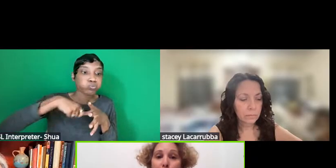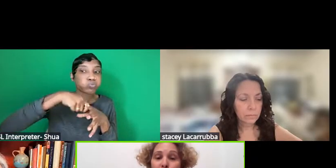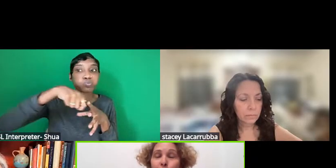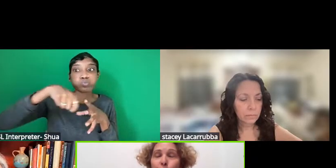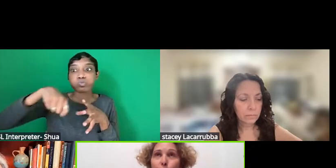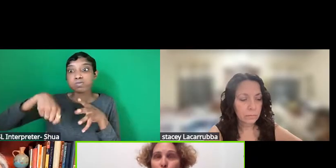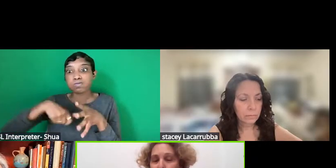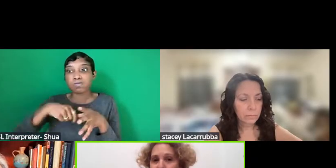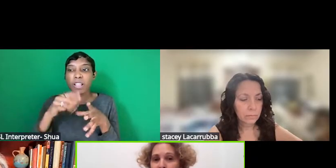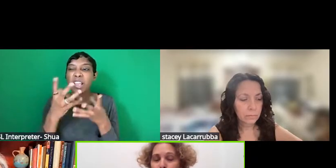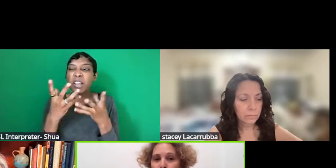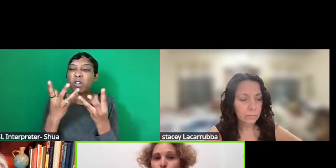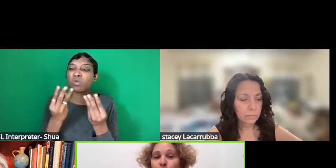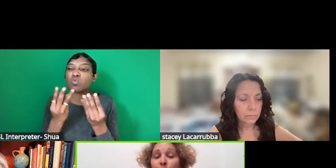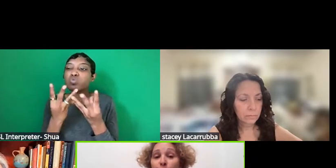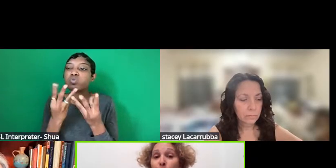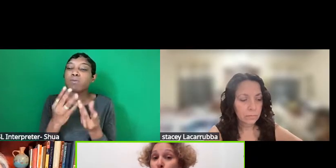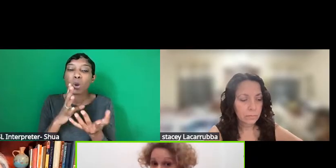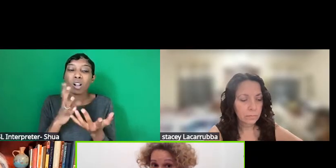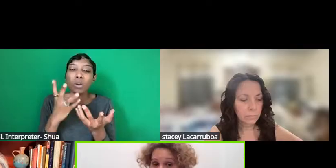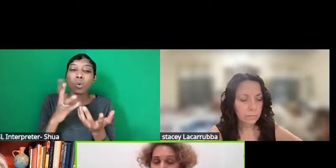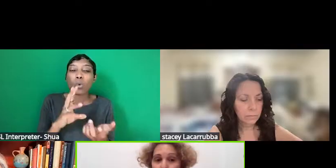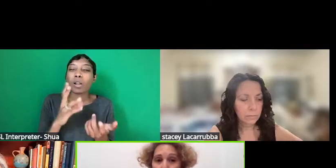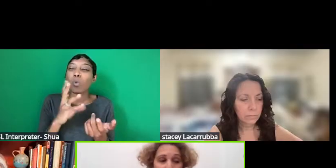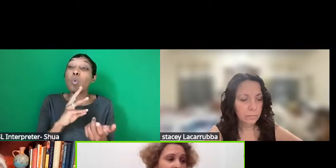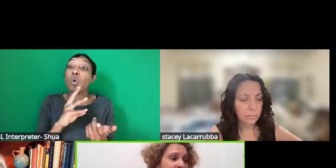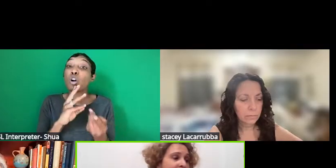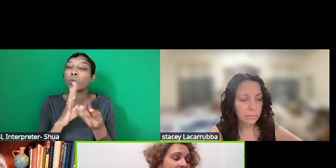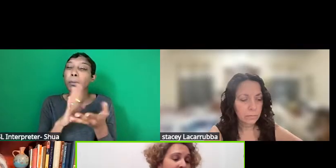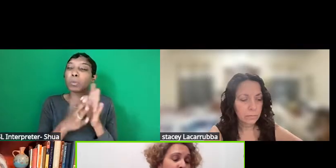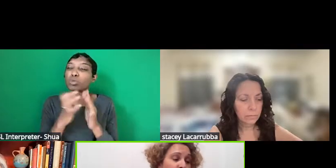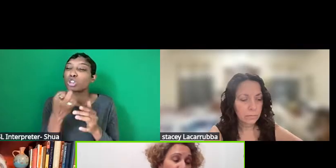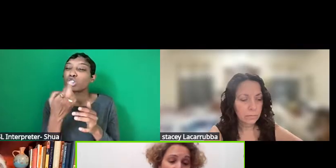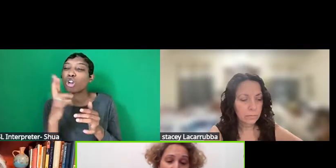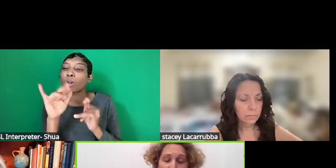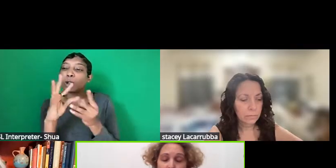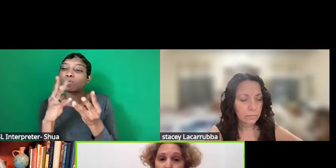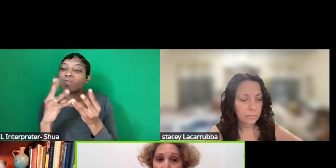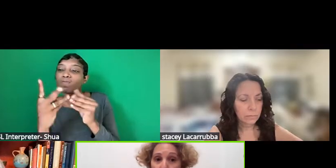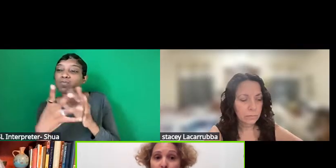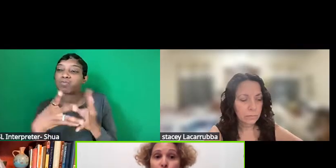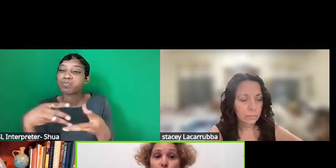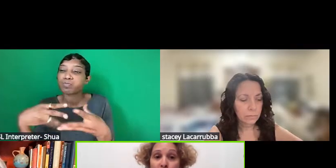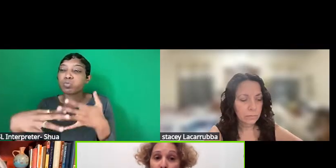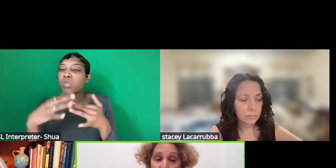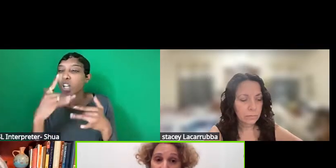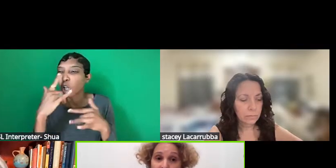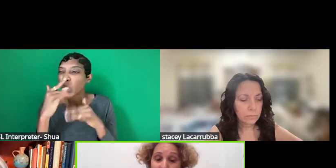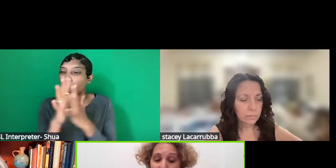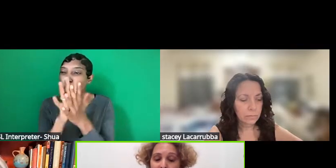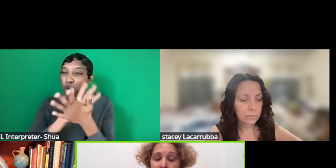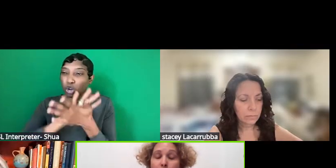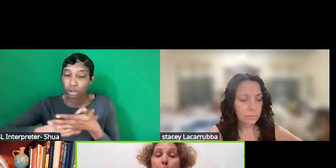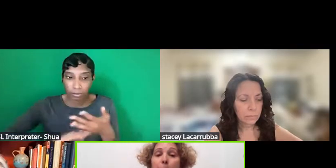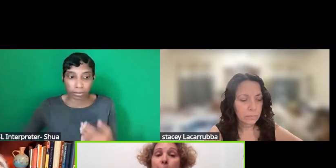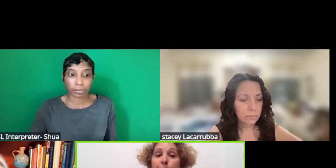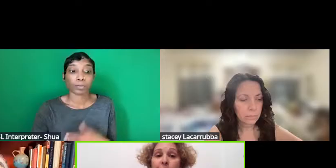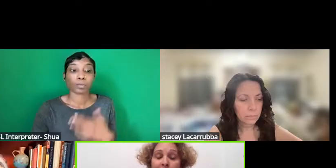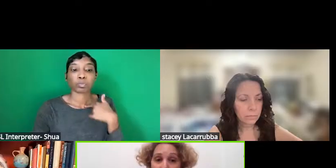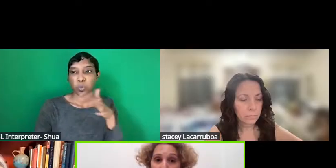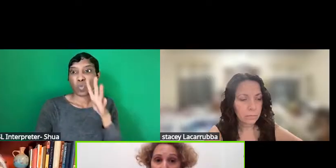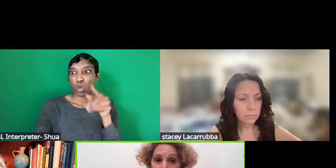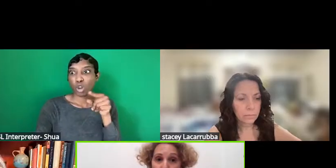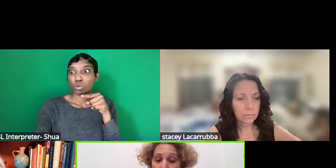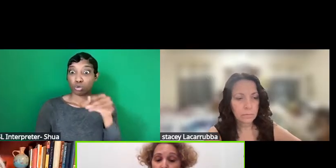a fibrous, watery, what's called a slurry. Okay. And so I'm going to show you what the slurry looks like in a second. But